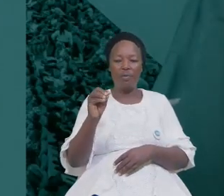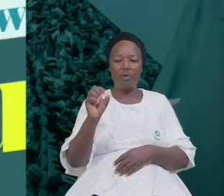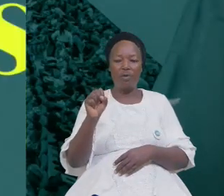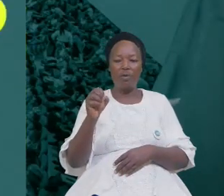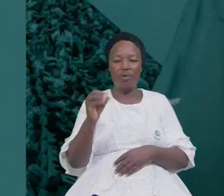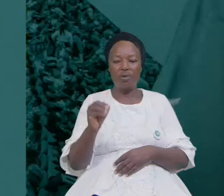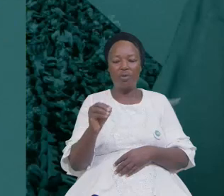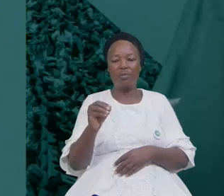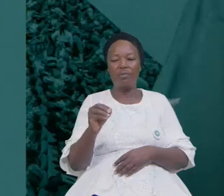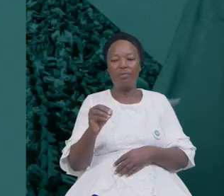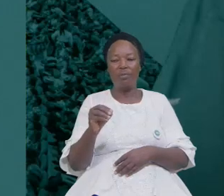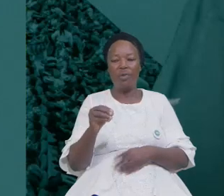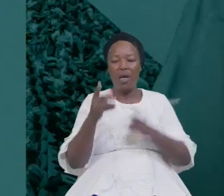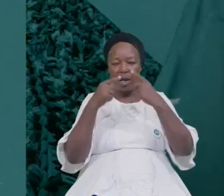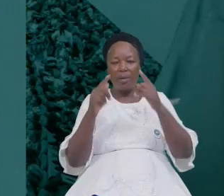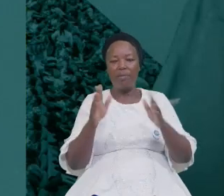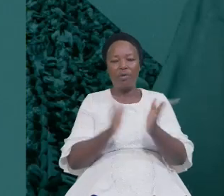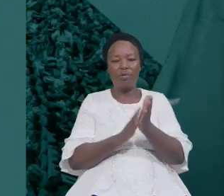this crusade ground.